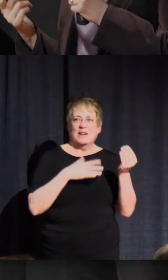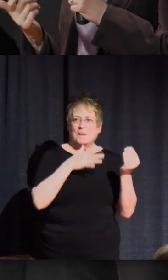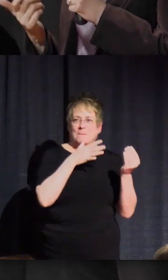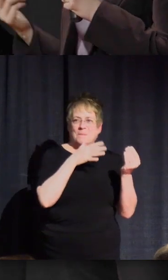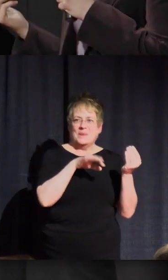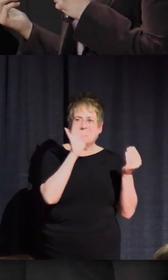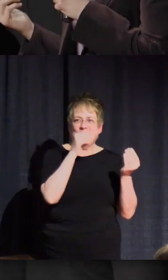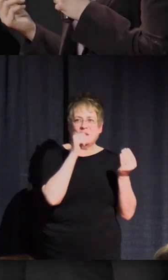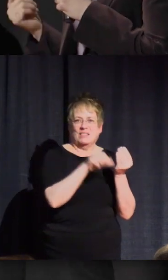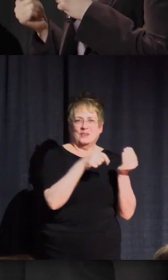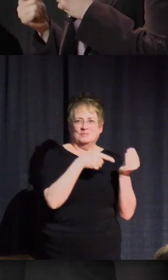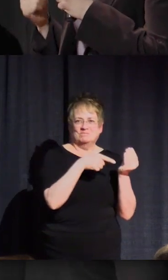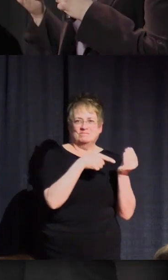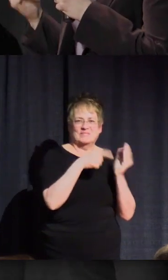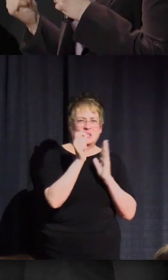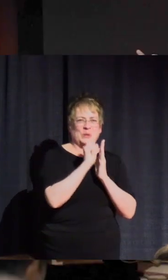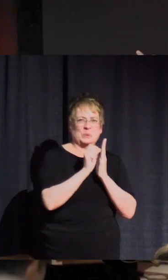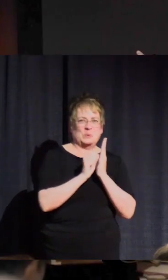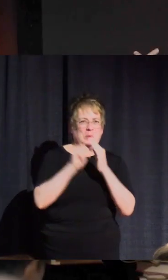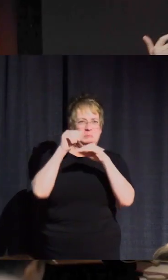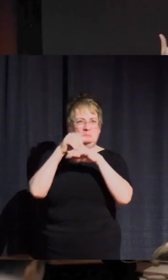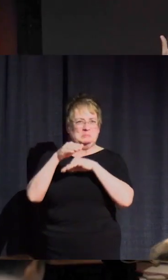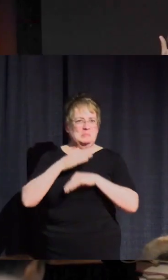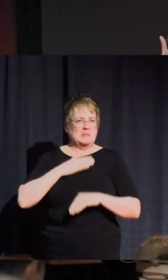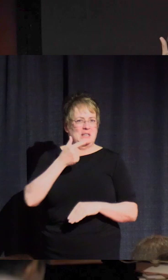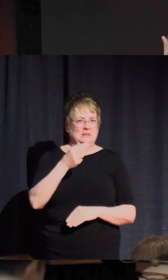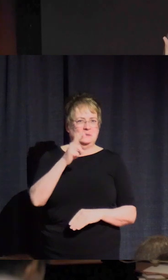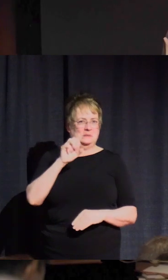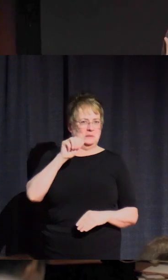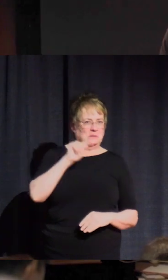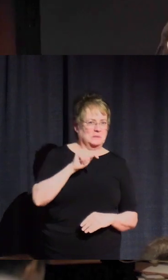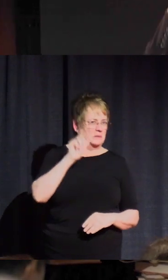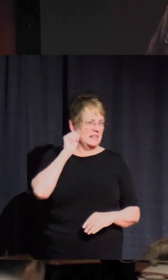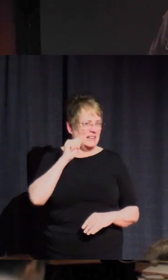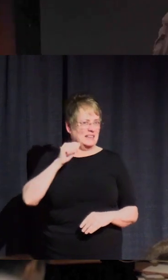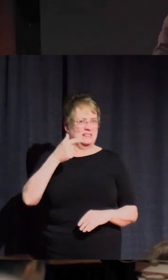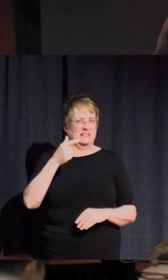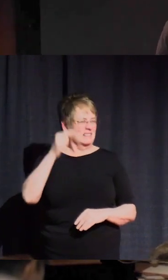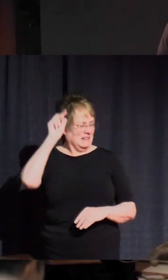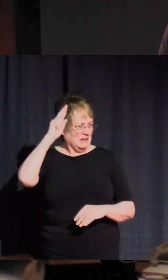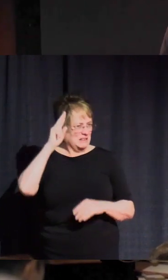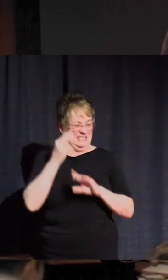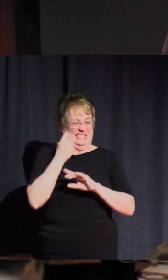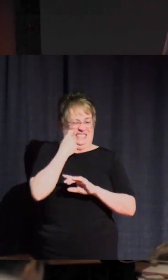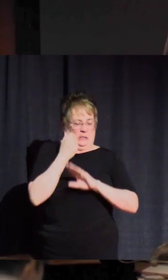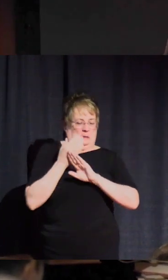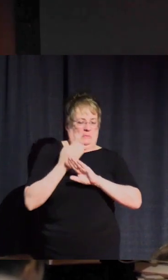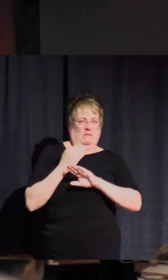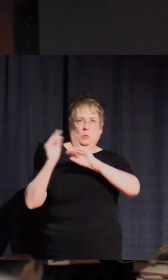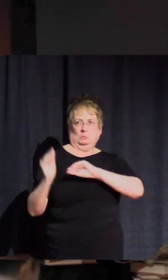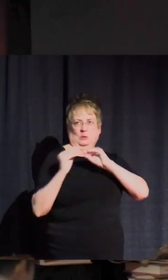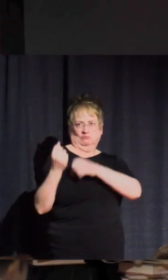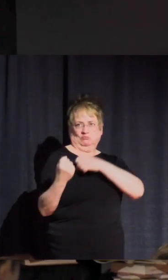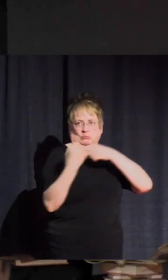mom stumbled upon this letter that they had written to my great Aunt Connie and my great Uncle Bill just before they embarked